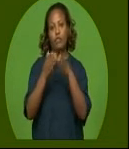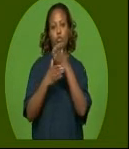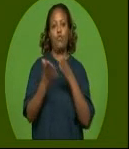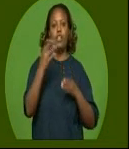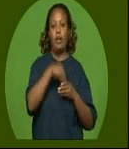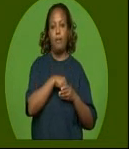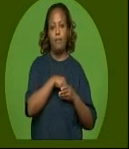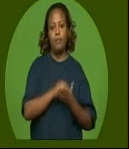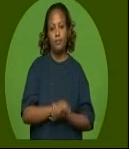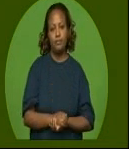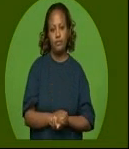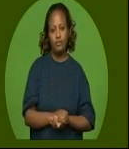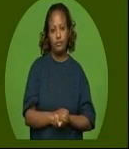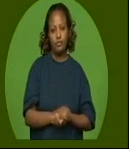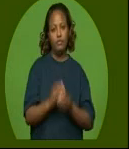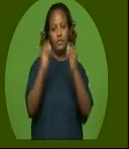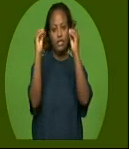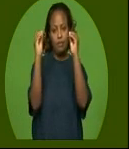different levels of income.